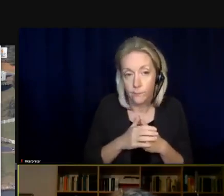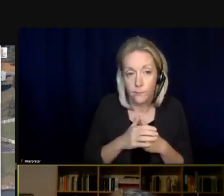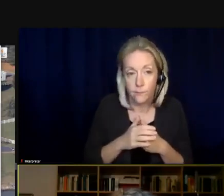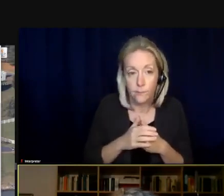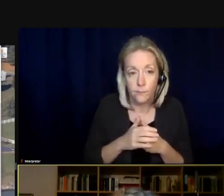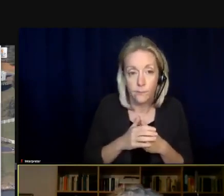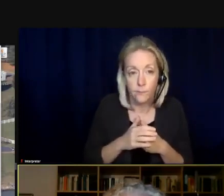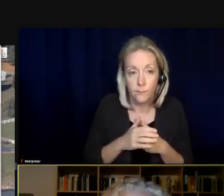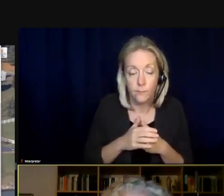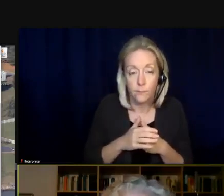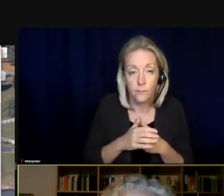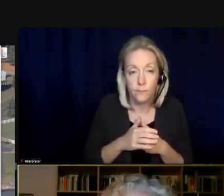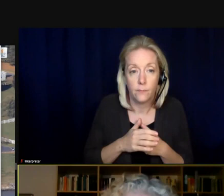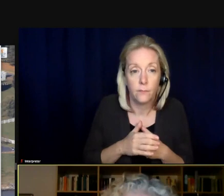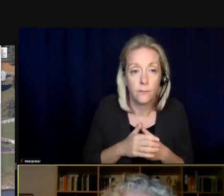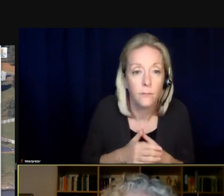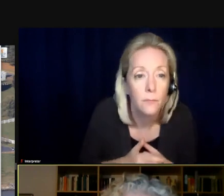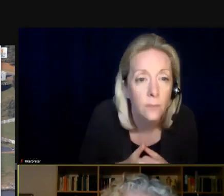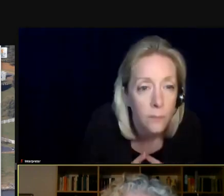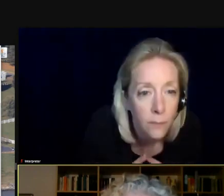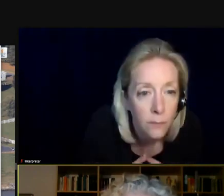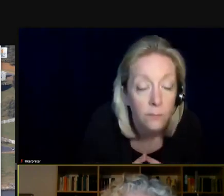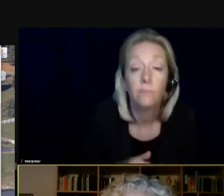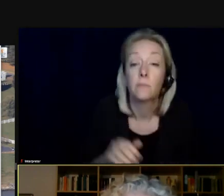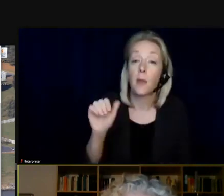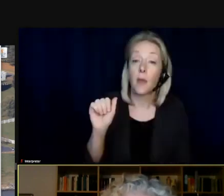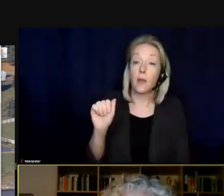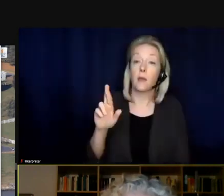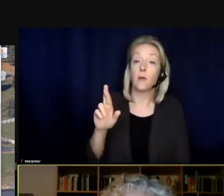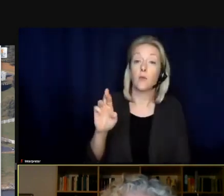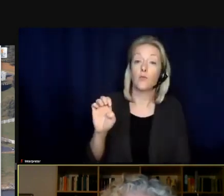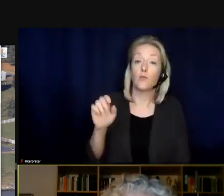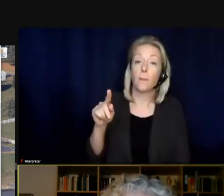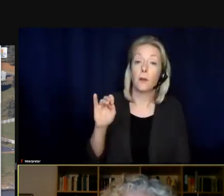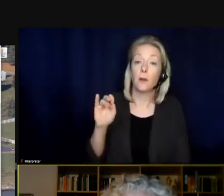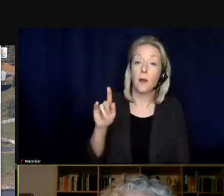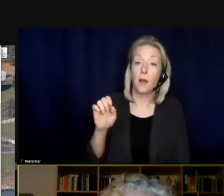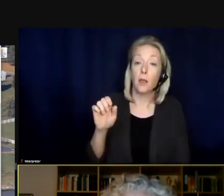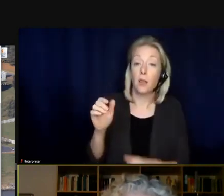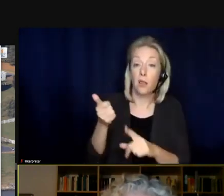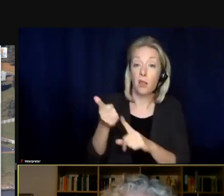pet. Now, again, we can go into the sign generator